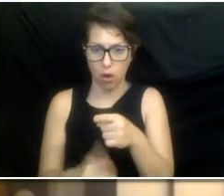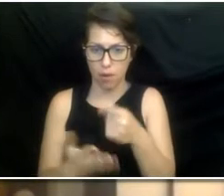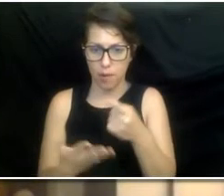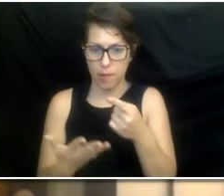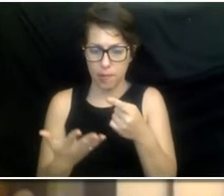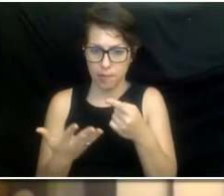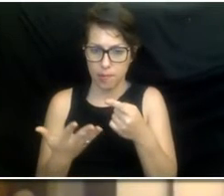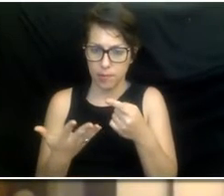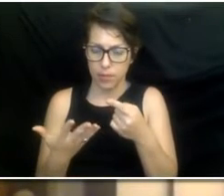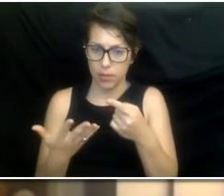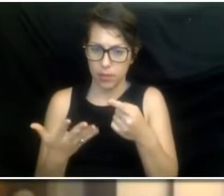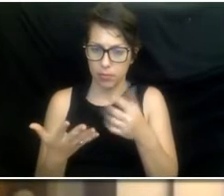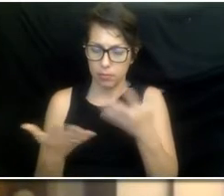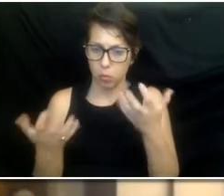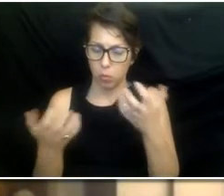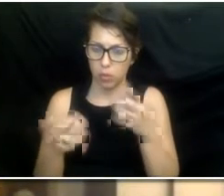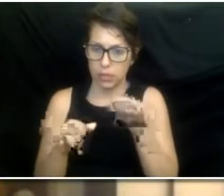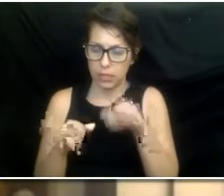question